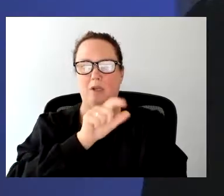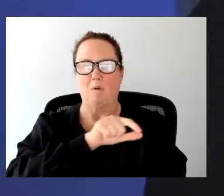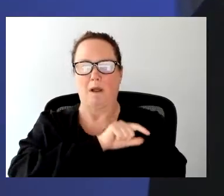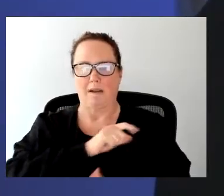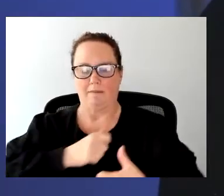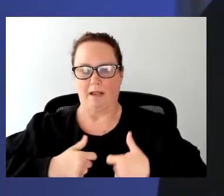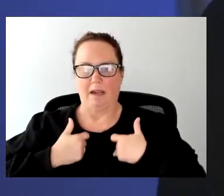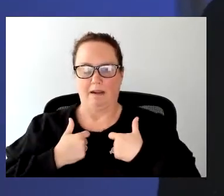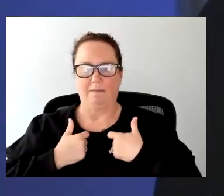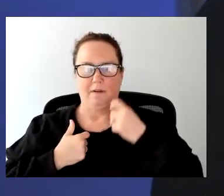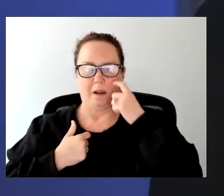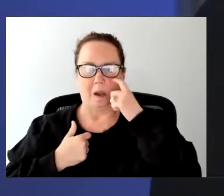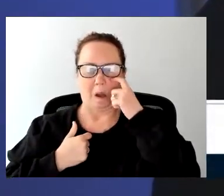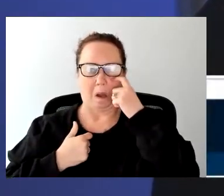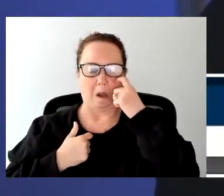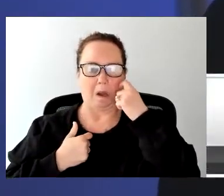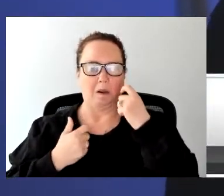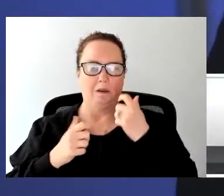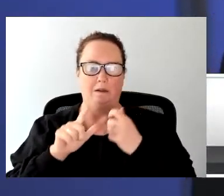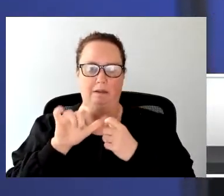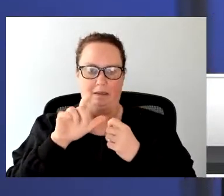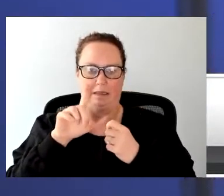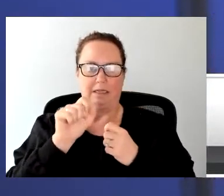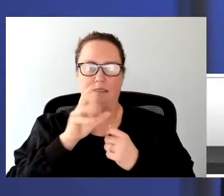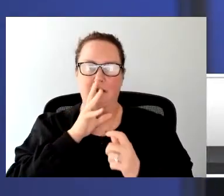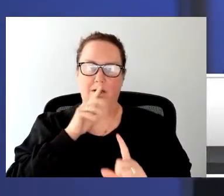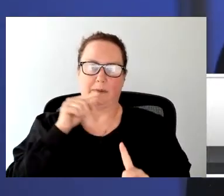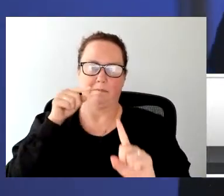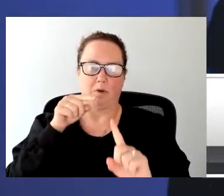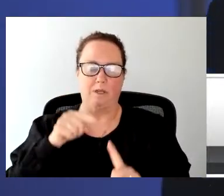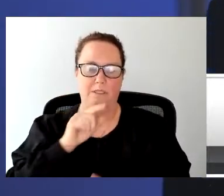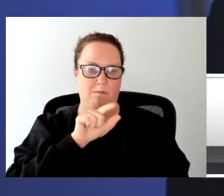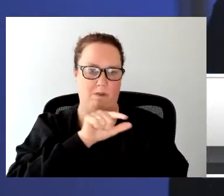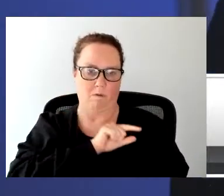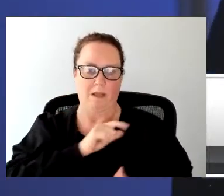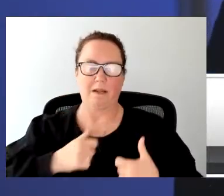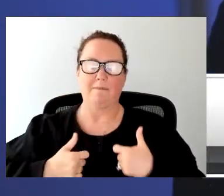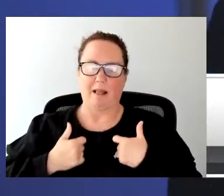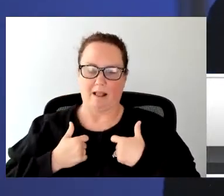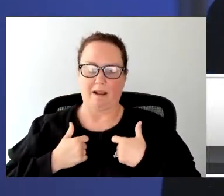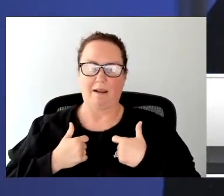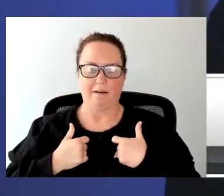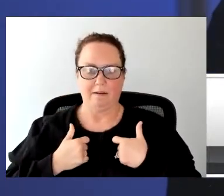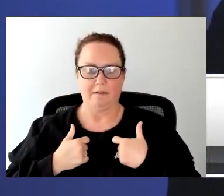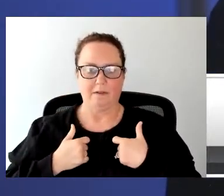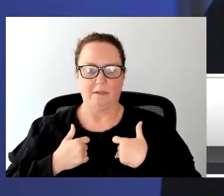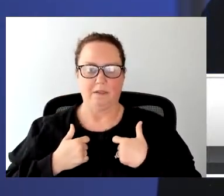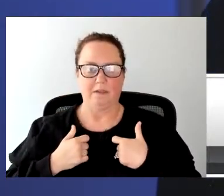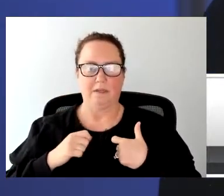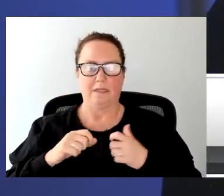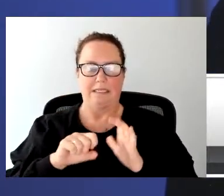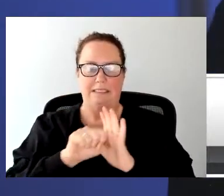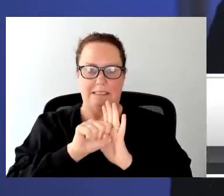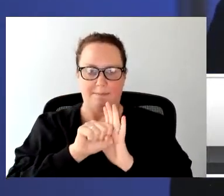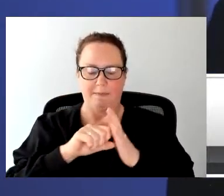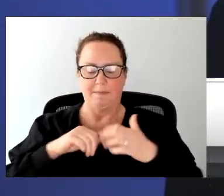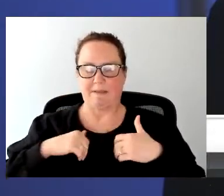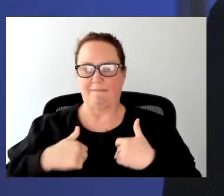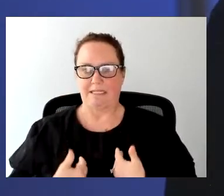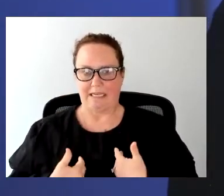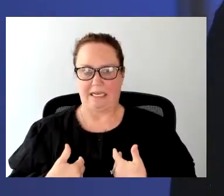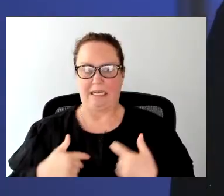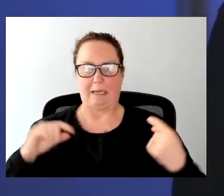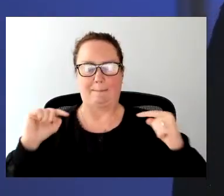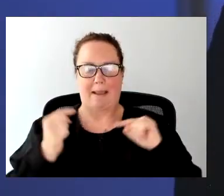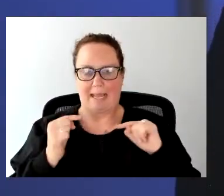you've talked about a lot of really good points with quality of life. The symptoms, fatigue,